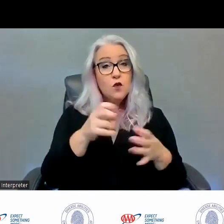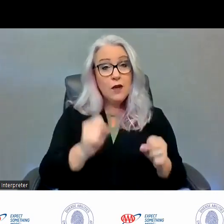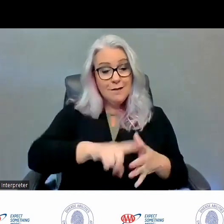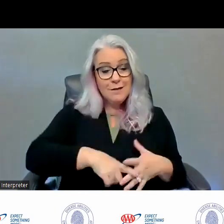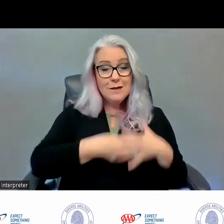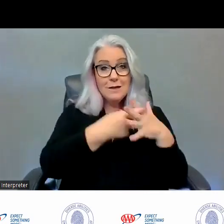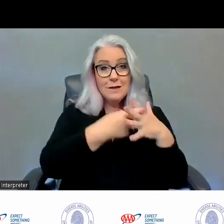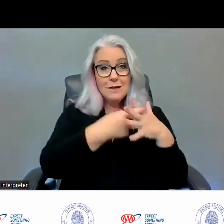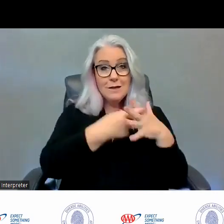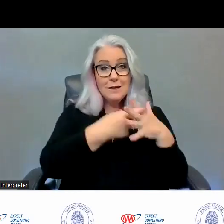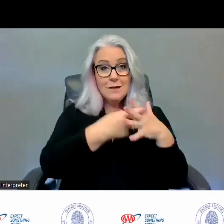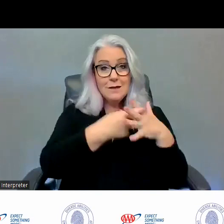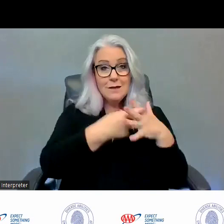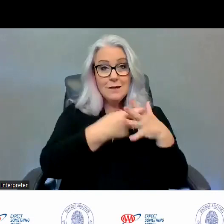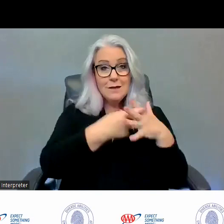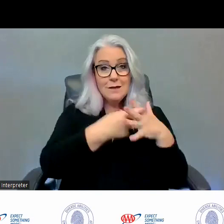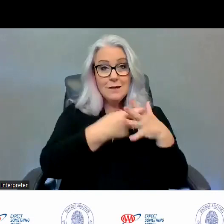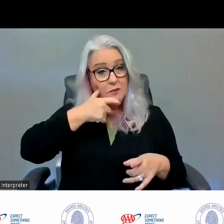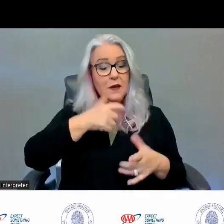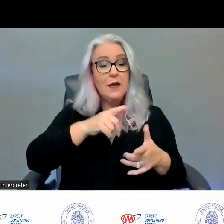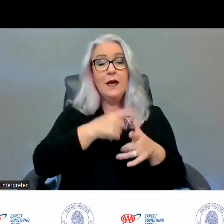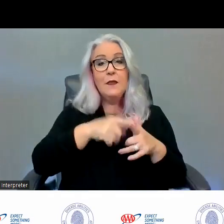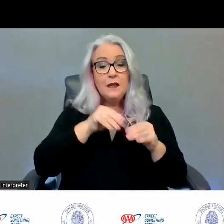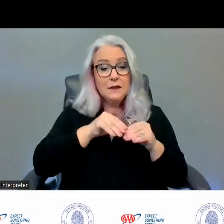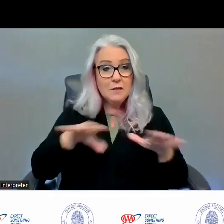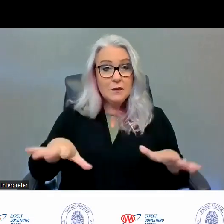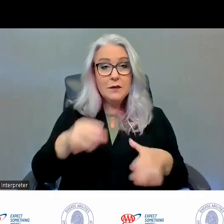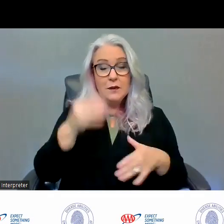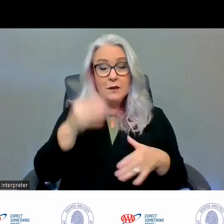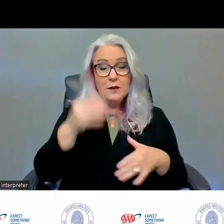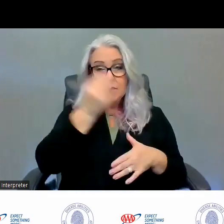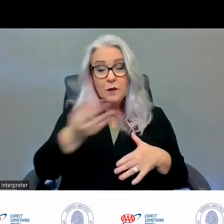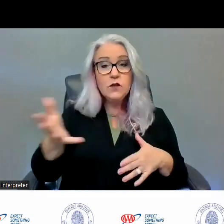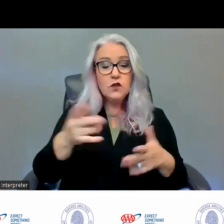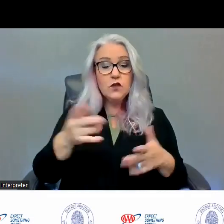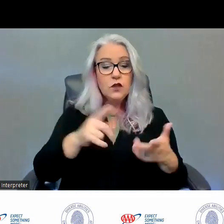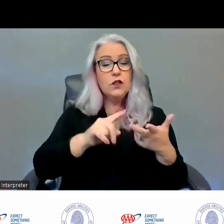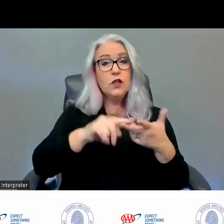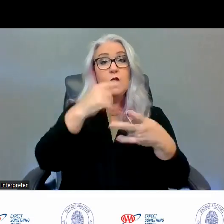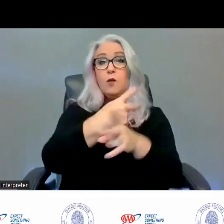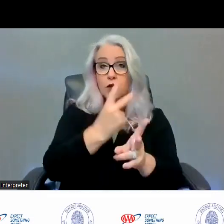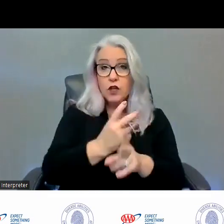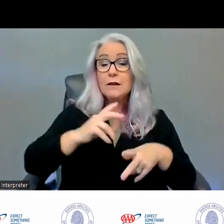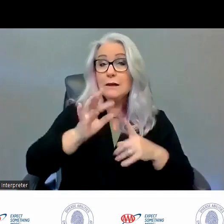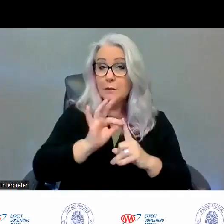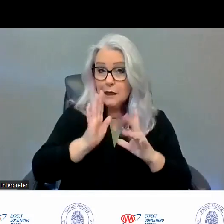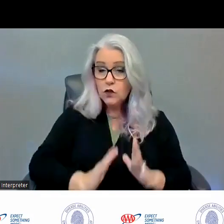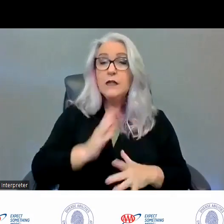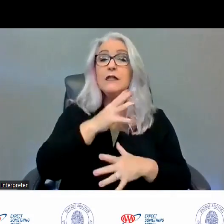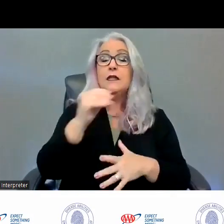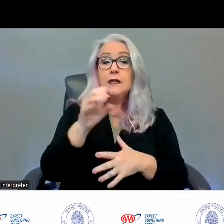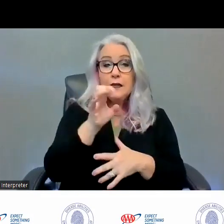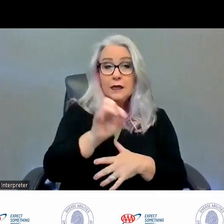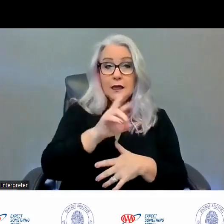and then a dispatcher. You can move to a product specialist, become an ERS supervisor, a manager, and